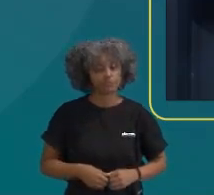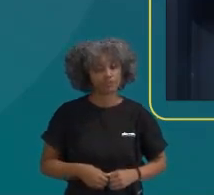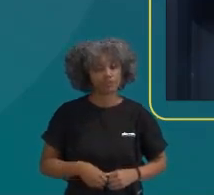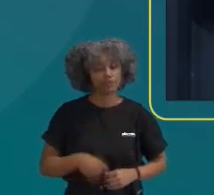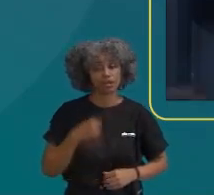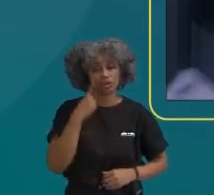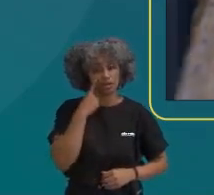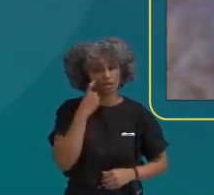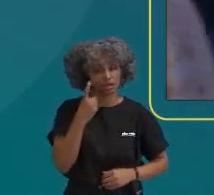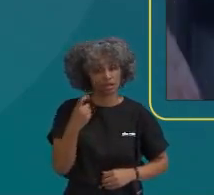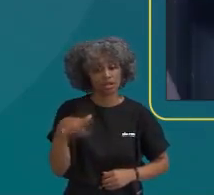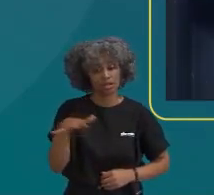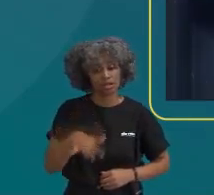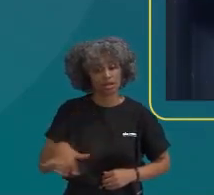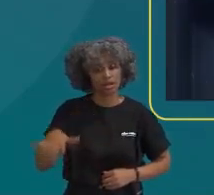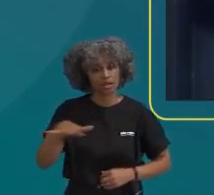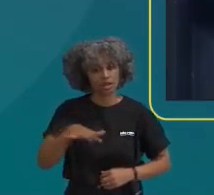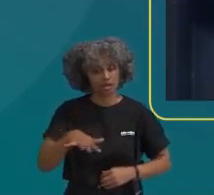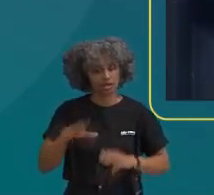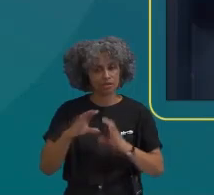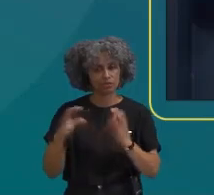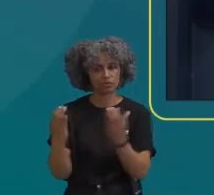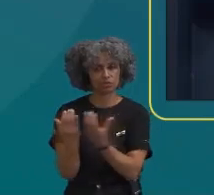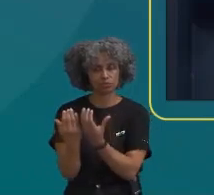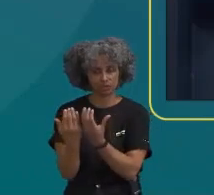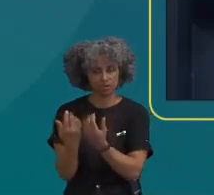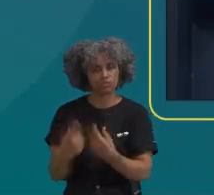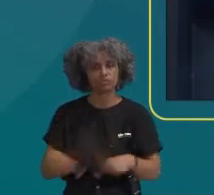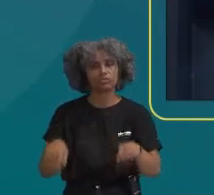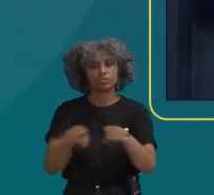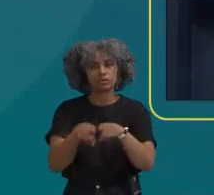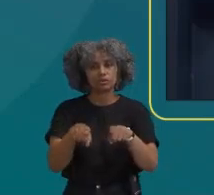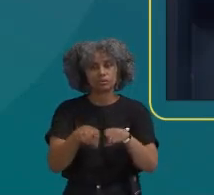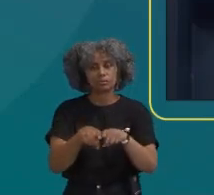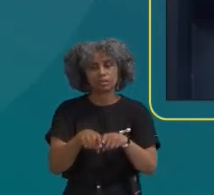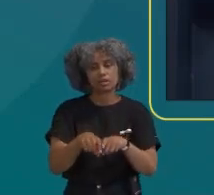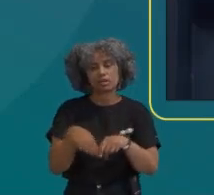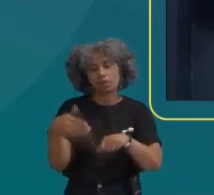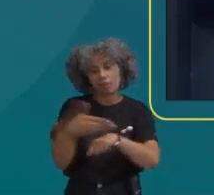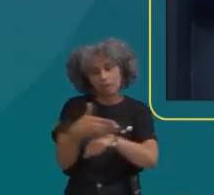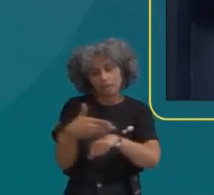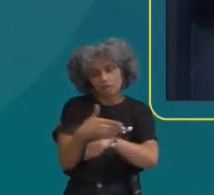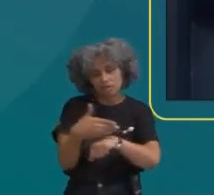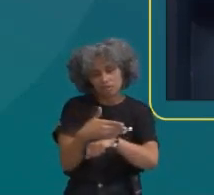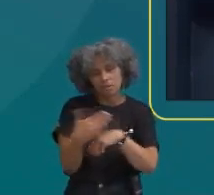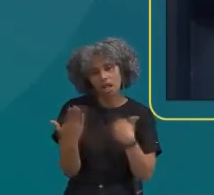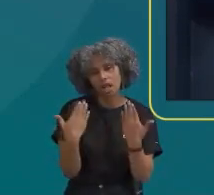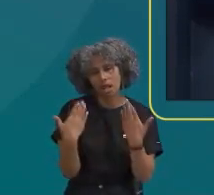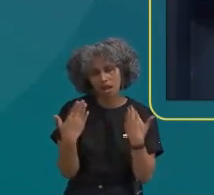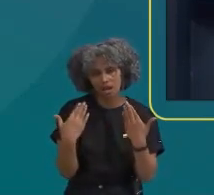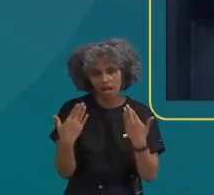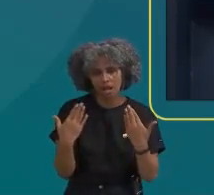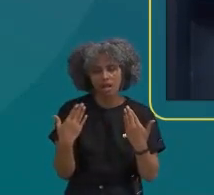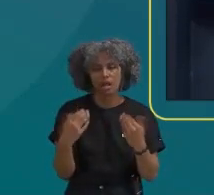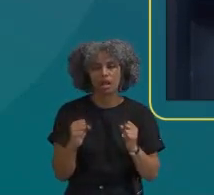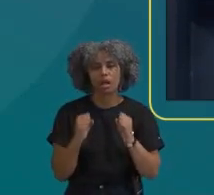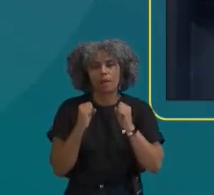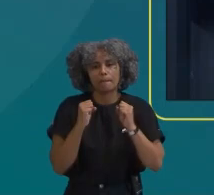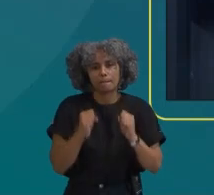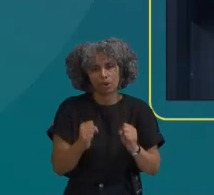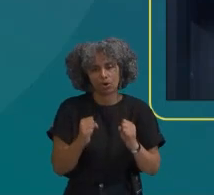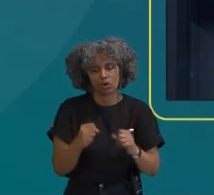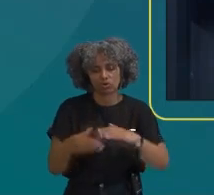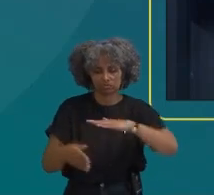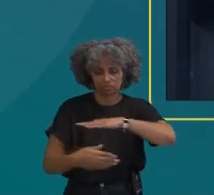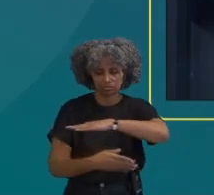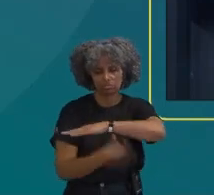them to participate in the process of inclusivity in terms of investability. We are now growing, we are growing fast,